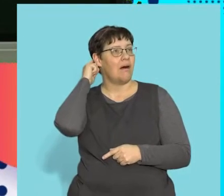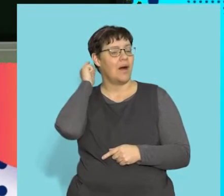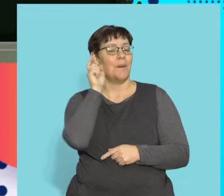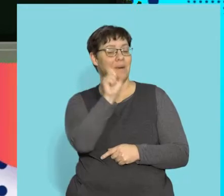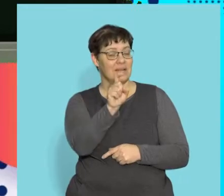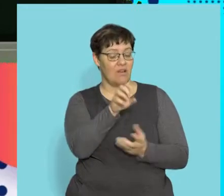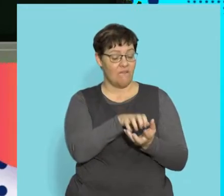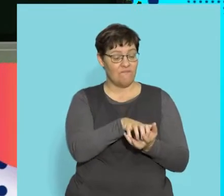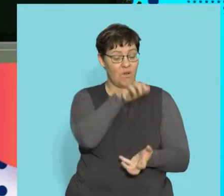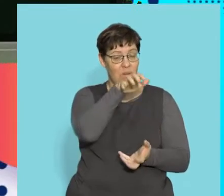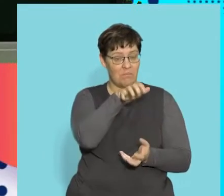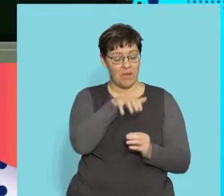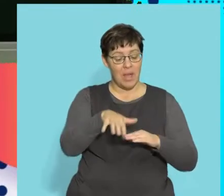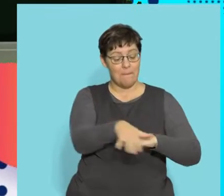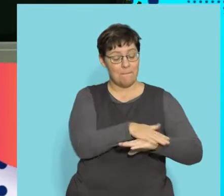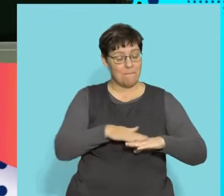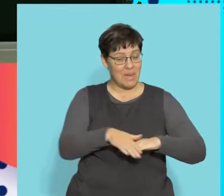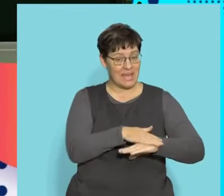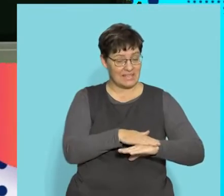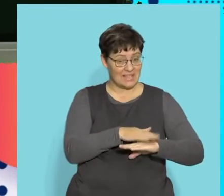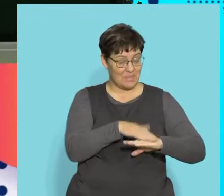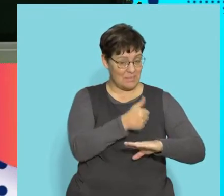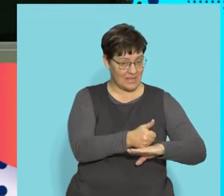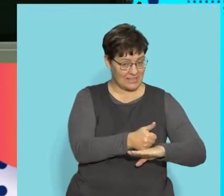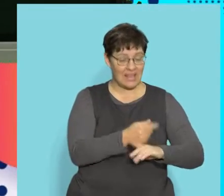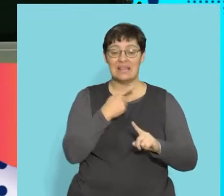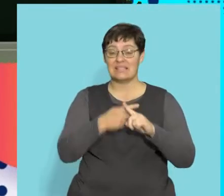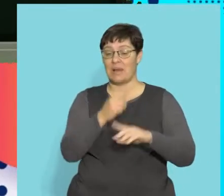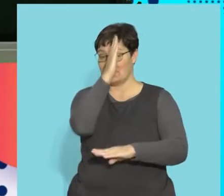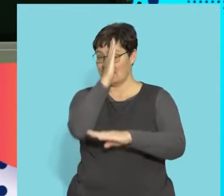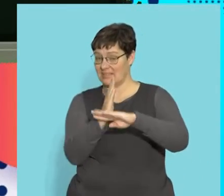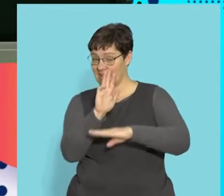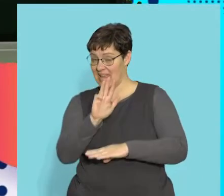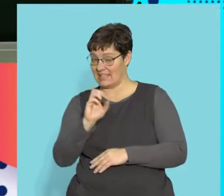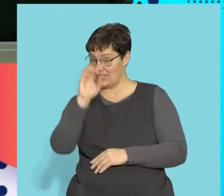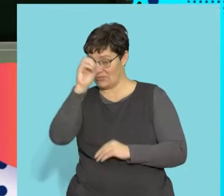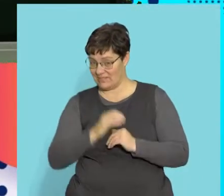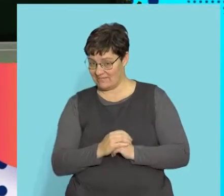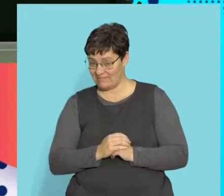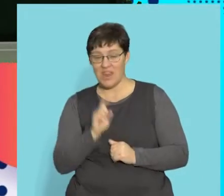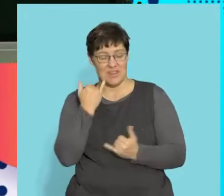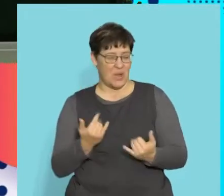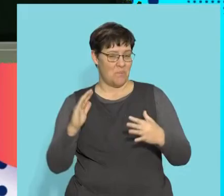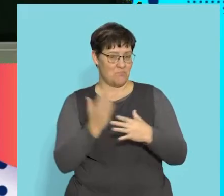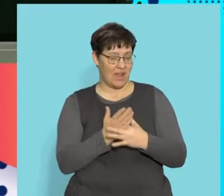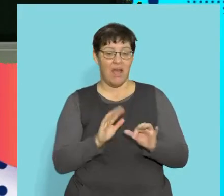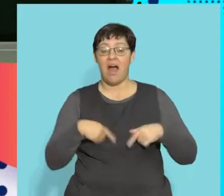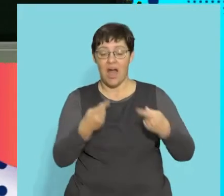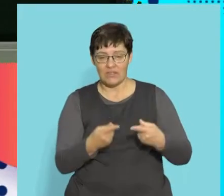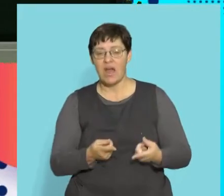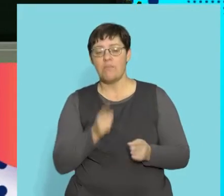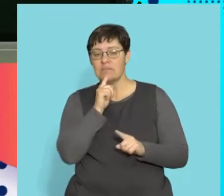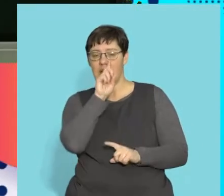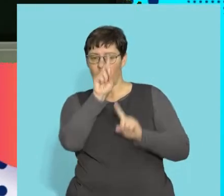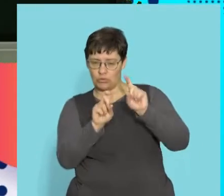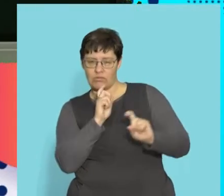in mind that the volume is the area of the base multiplied by the perpendicular height. After the break, we're going to be looking at